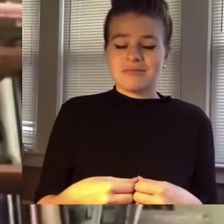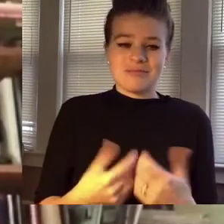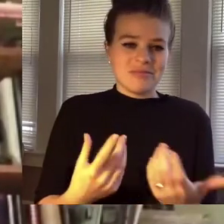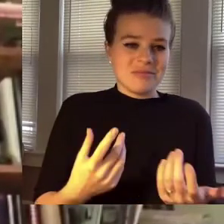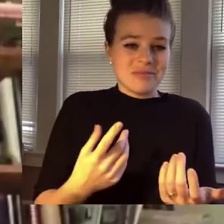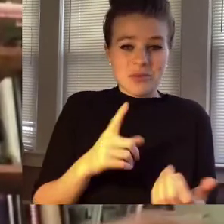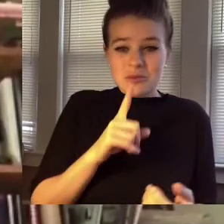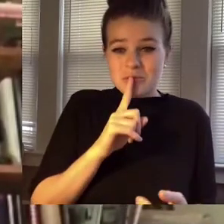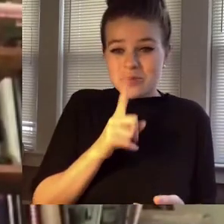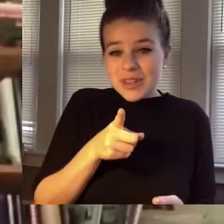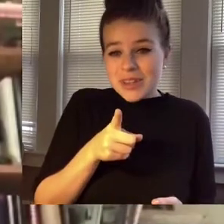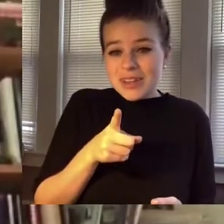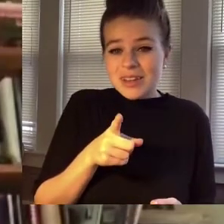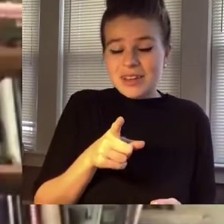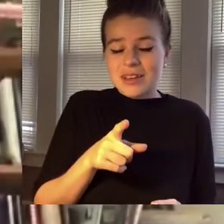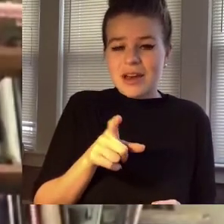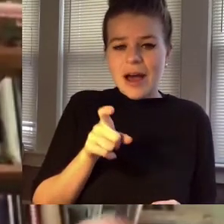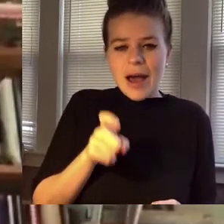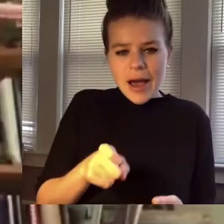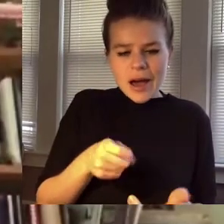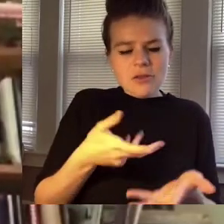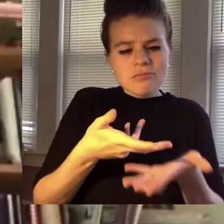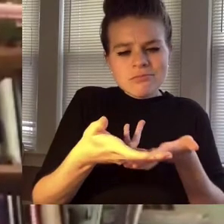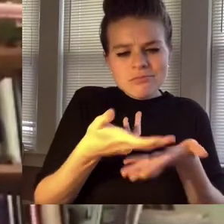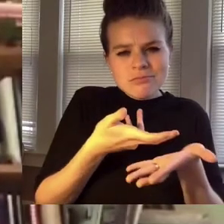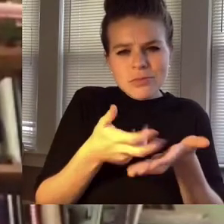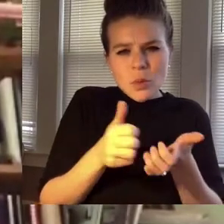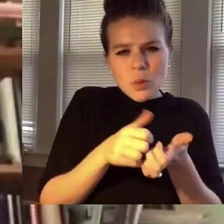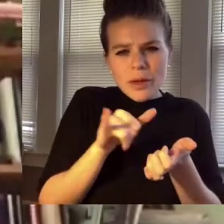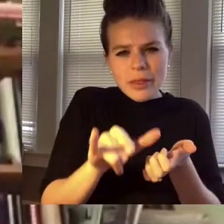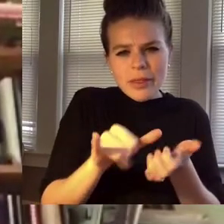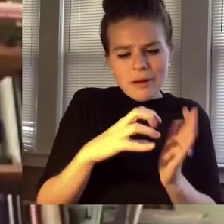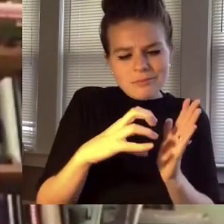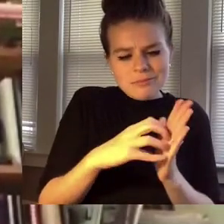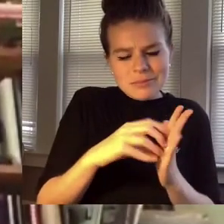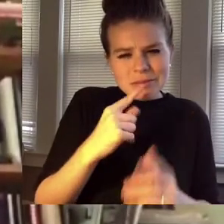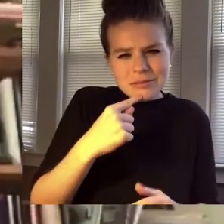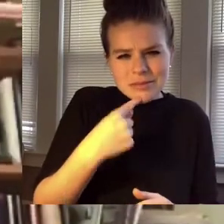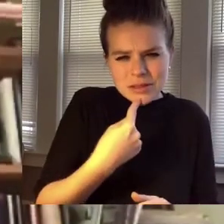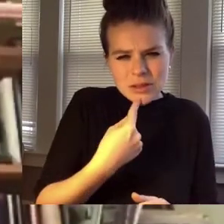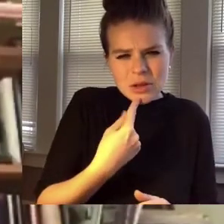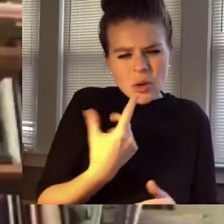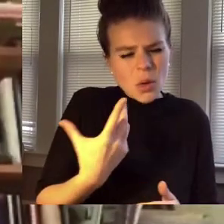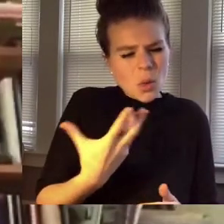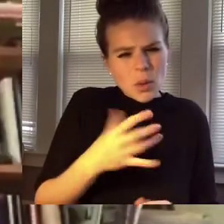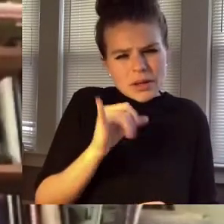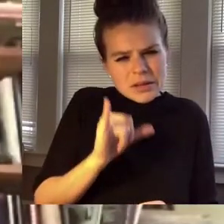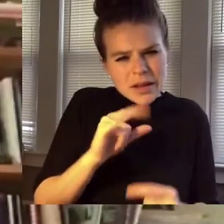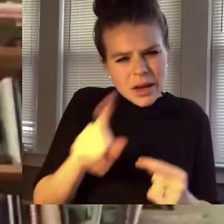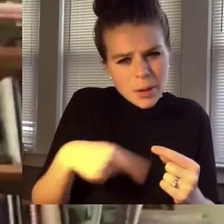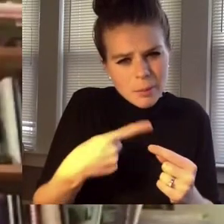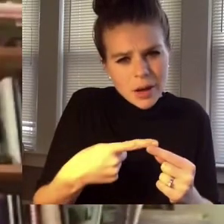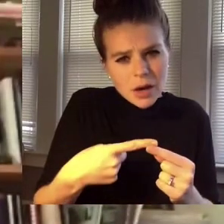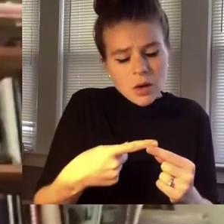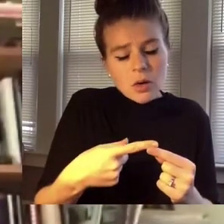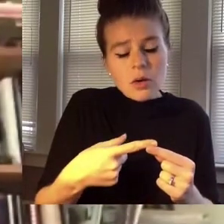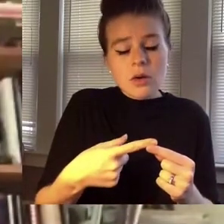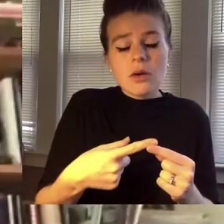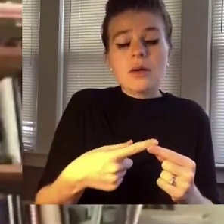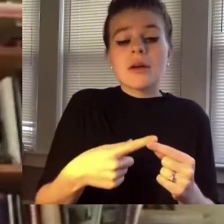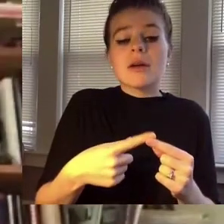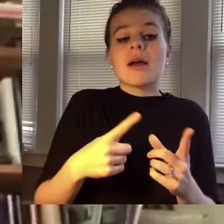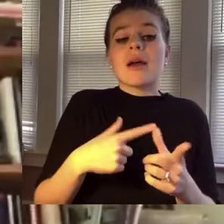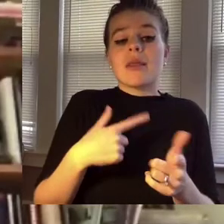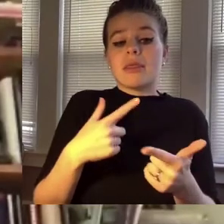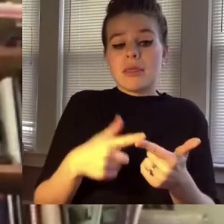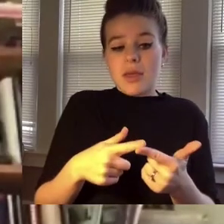I have to engage with it seriously. What is this about? And only when I'm talking to you do I create a narrative of